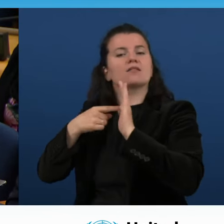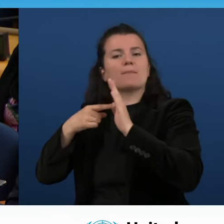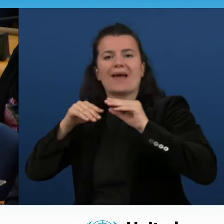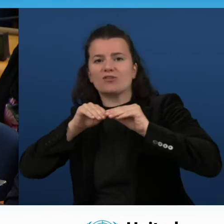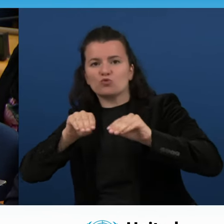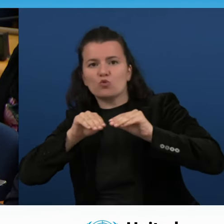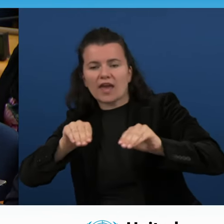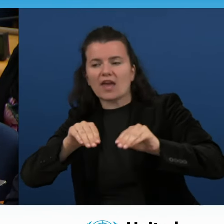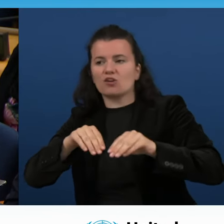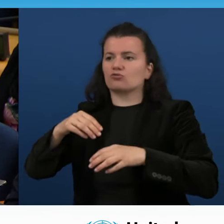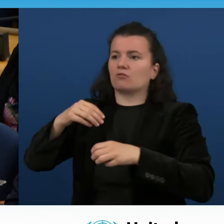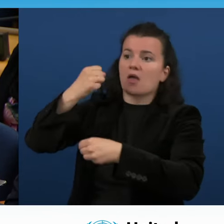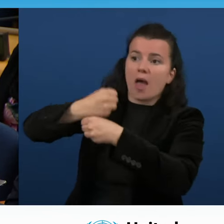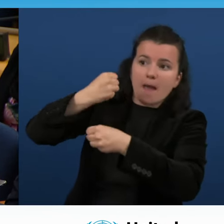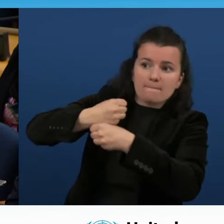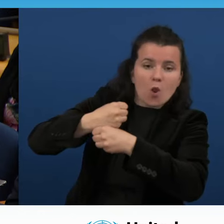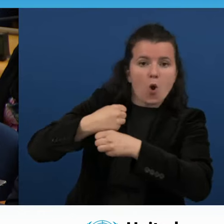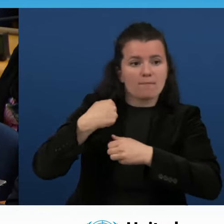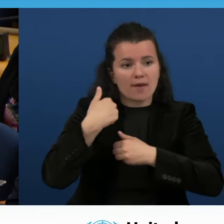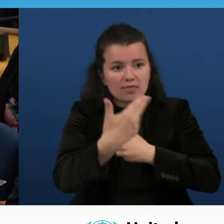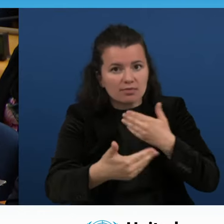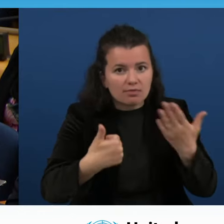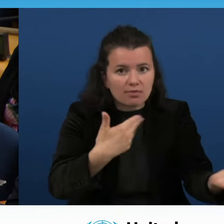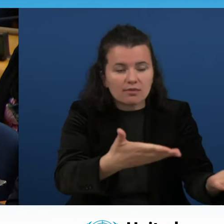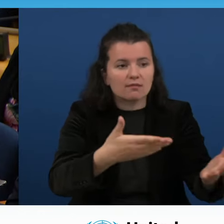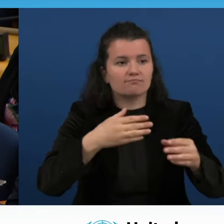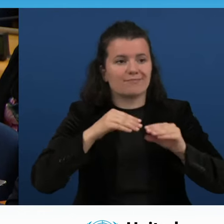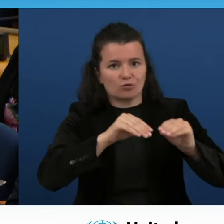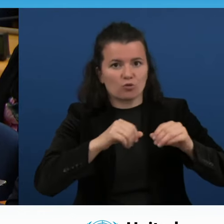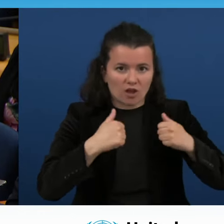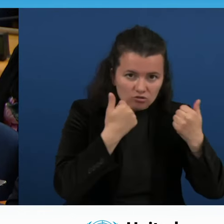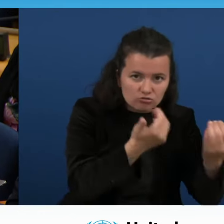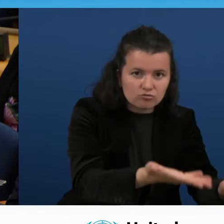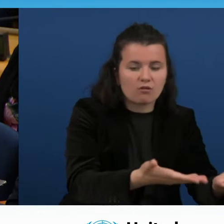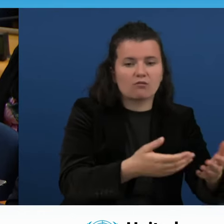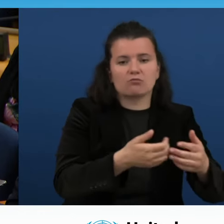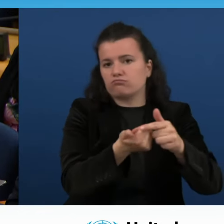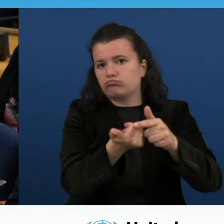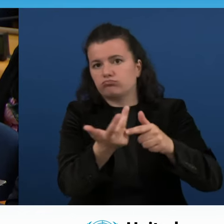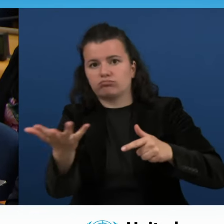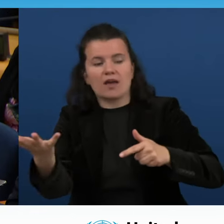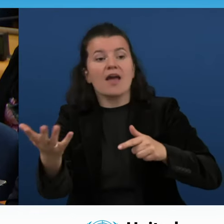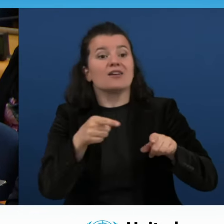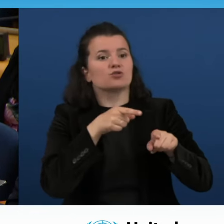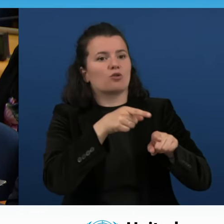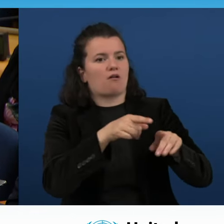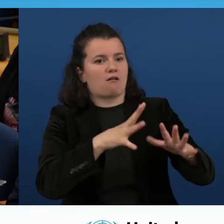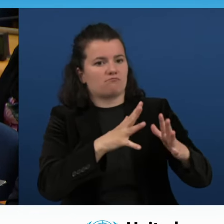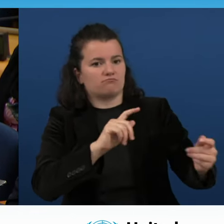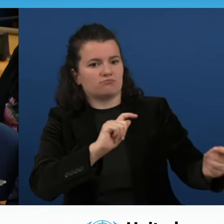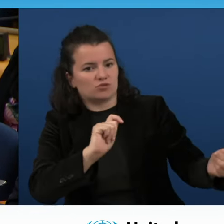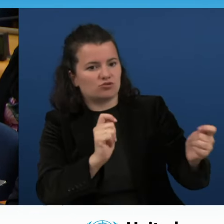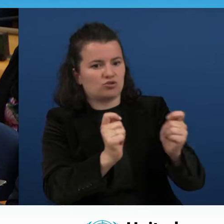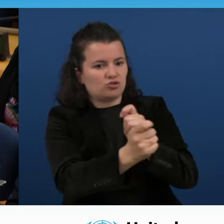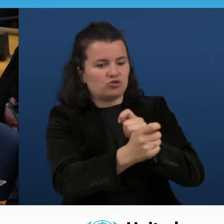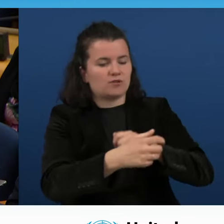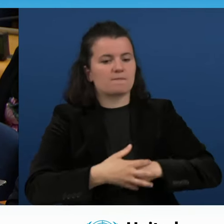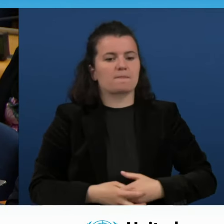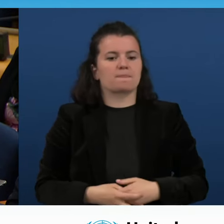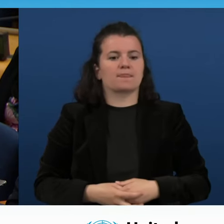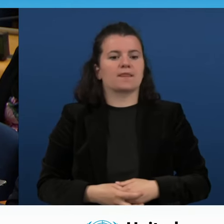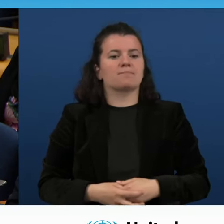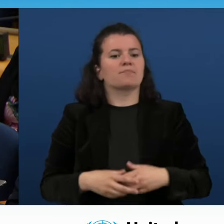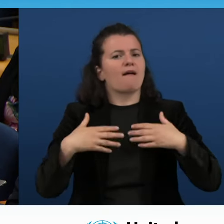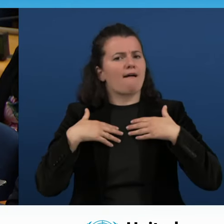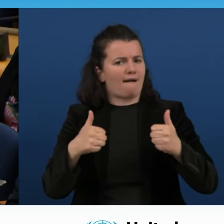key factors that affects directly to the youth. The National Secretary of Youth, as an institution with a social